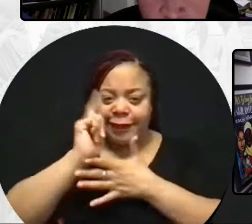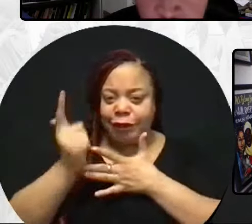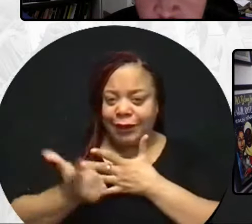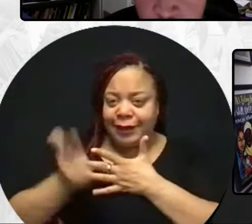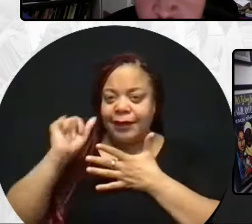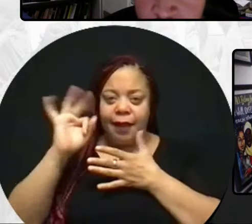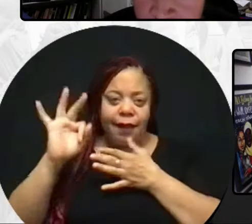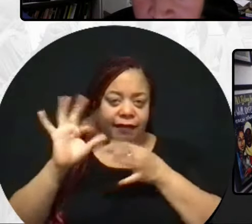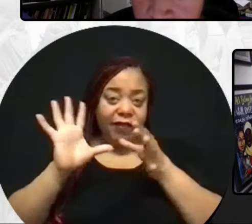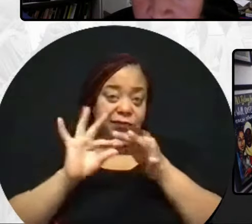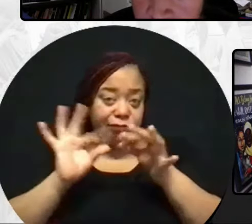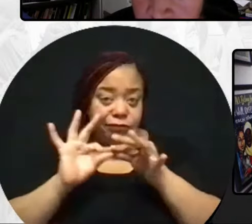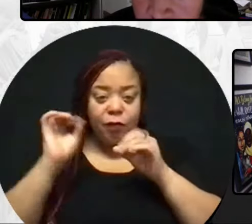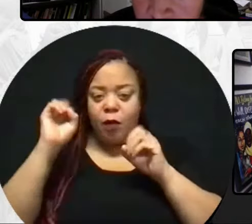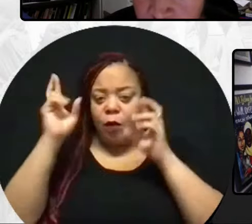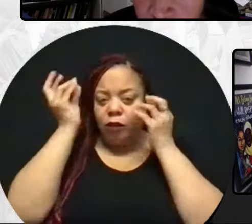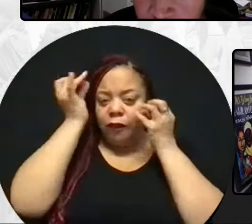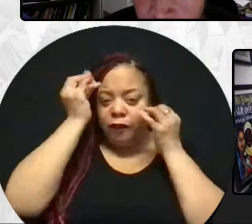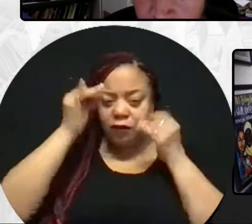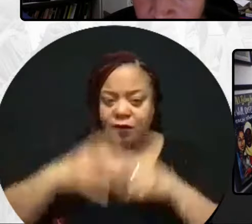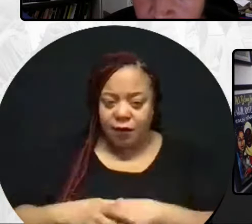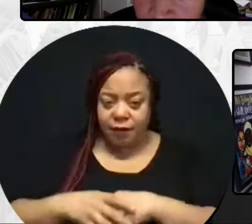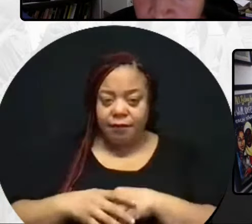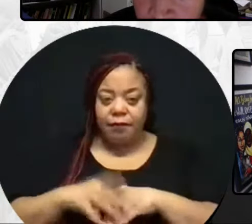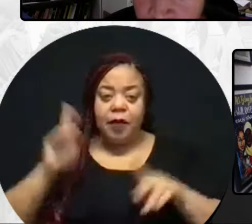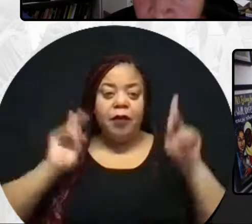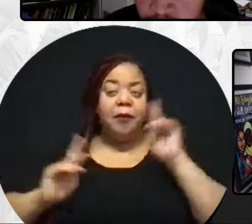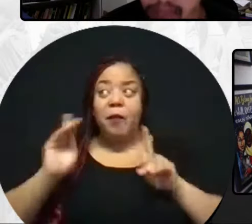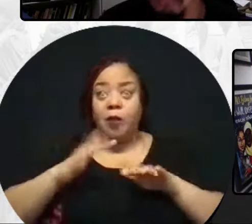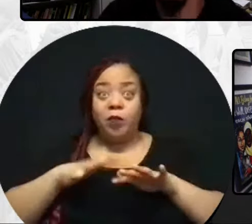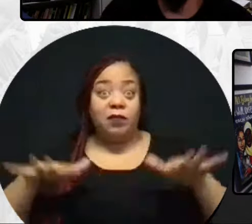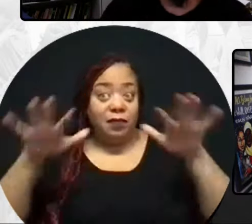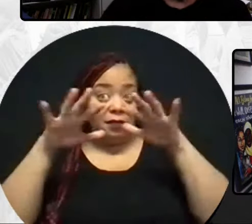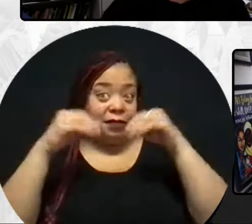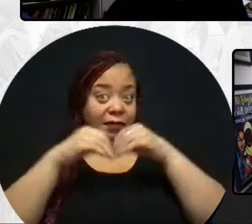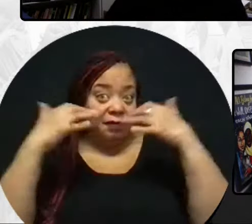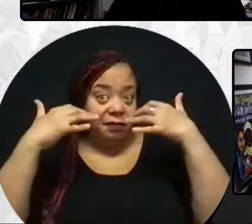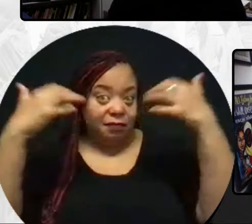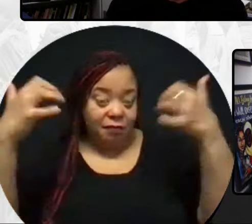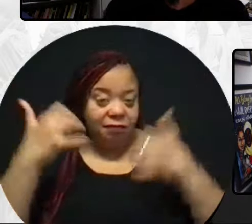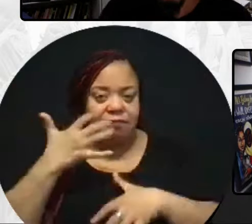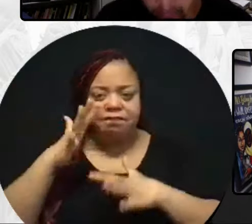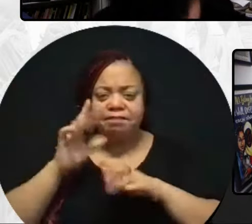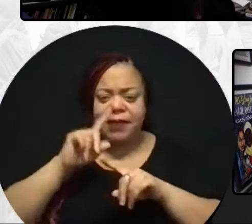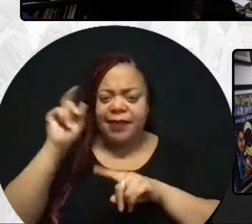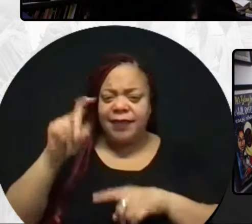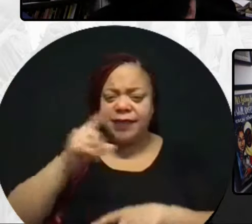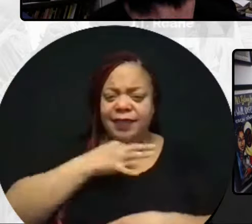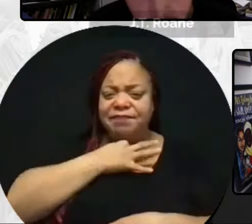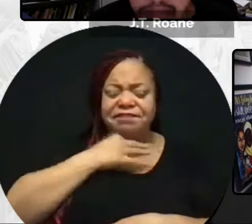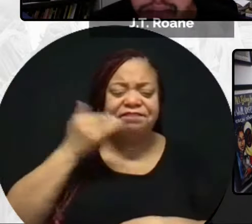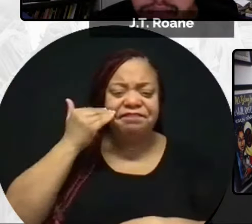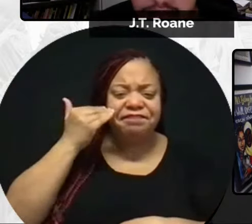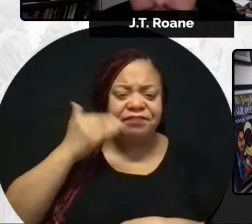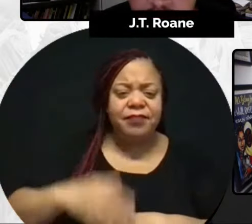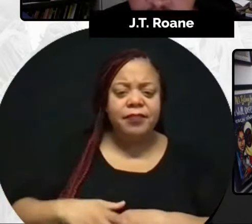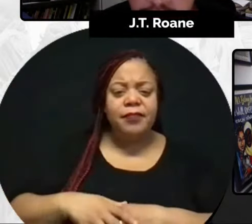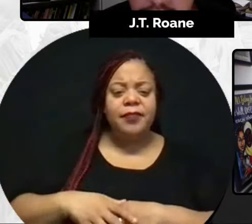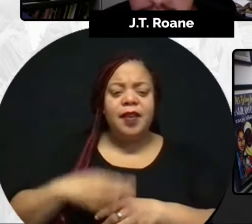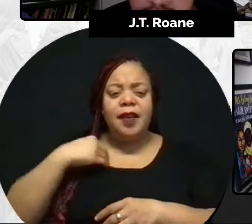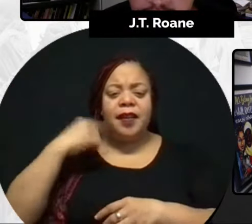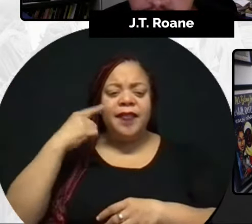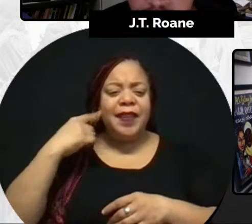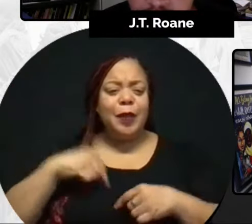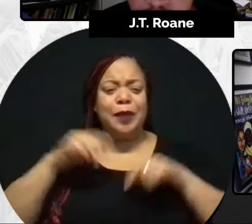think we've done a really good job in this panel sort of defining the problems and the issues and historicizing and building that context.